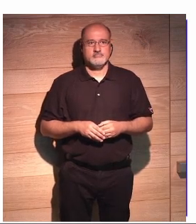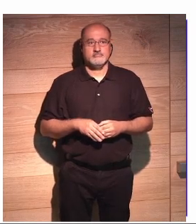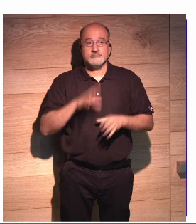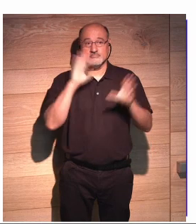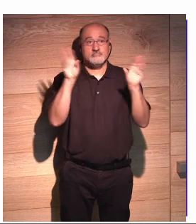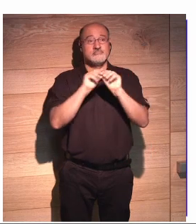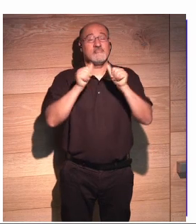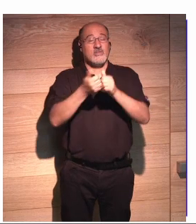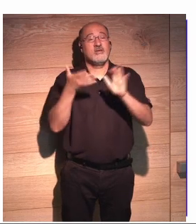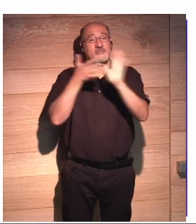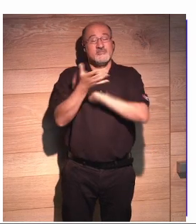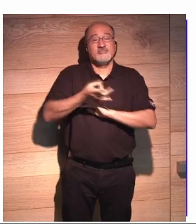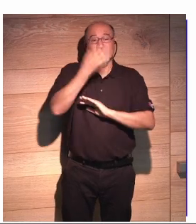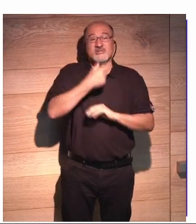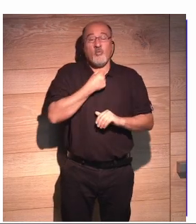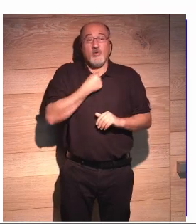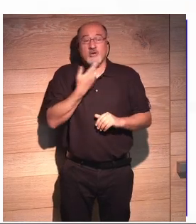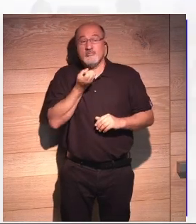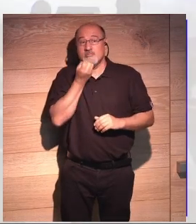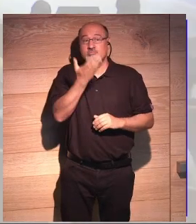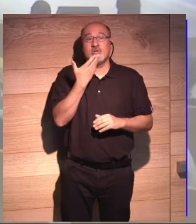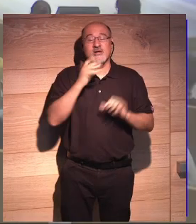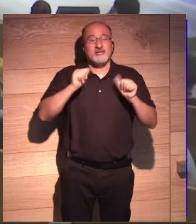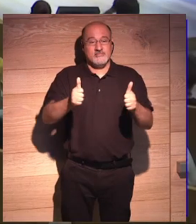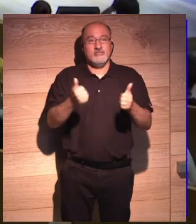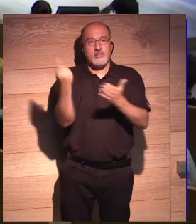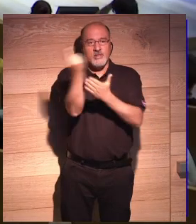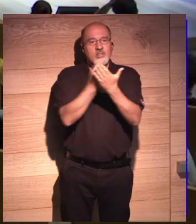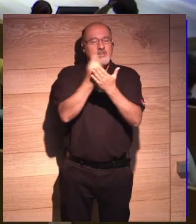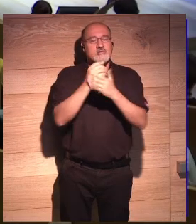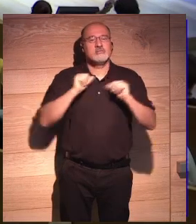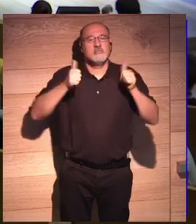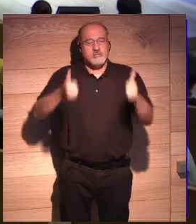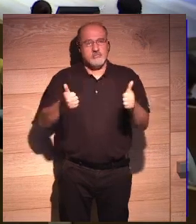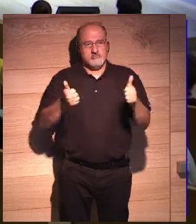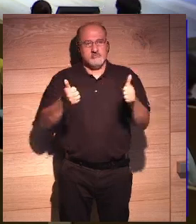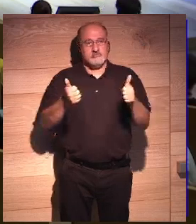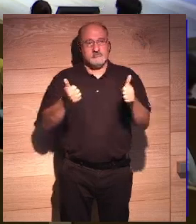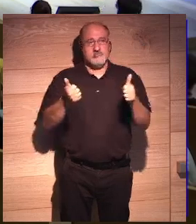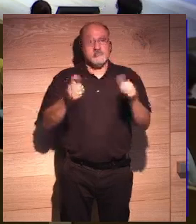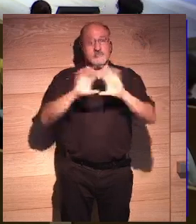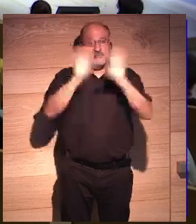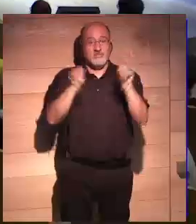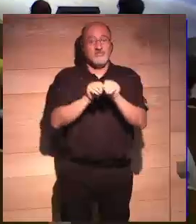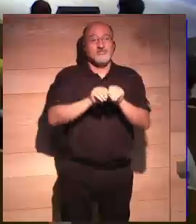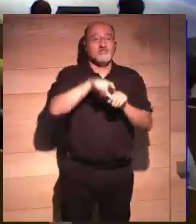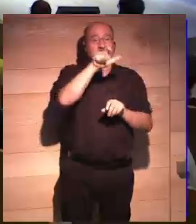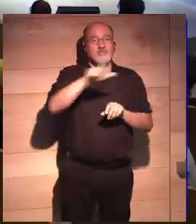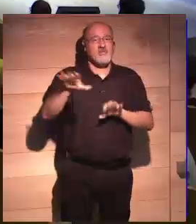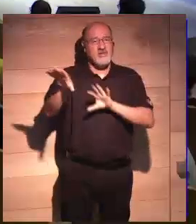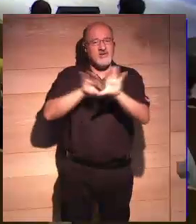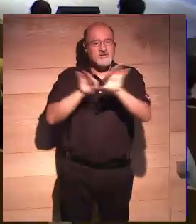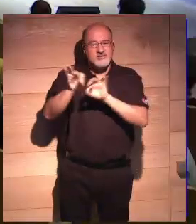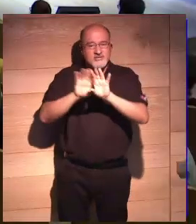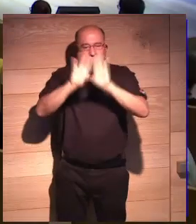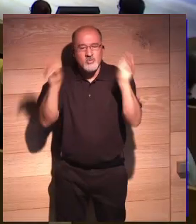So I'd like to say that it was by design that Marshmallow, Laserfeast, Rewind, Chagall, all people who are here